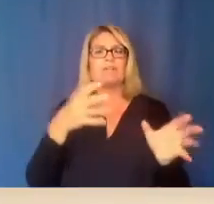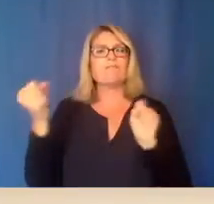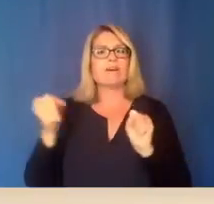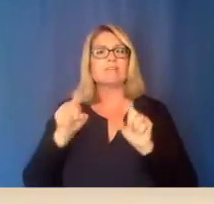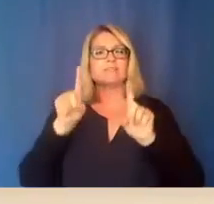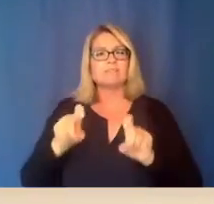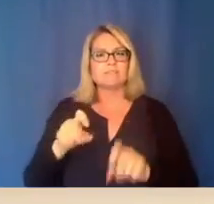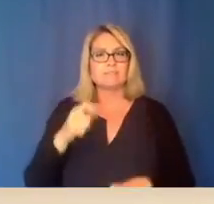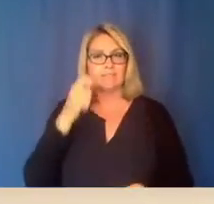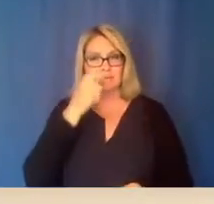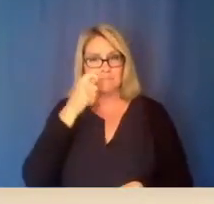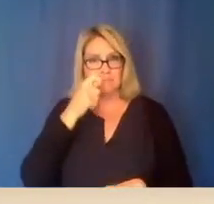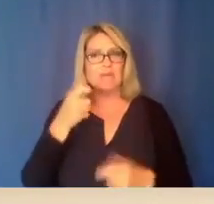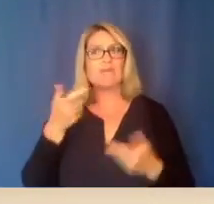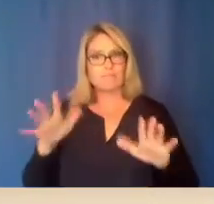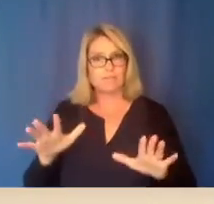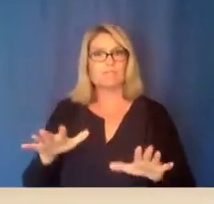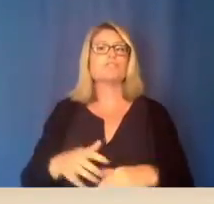point-of-care rapid tests.